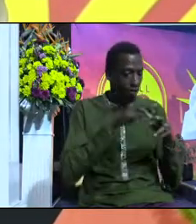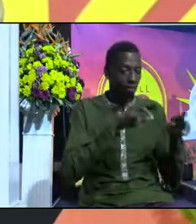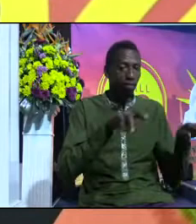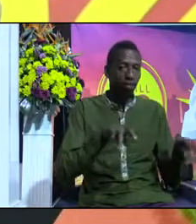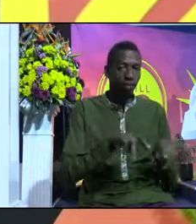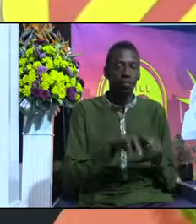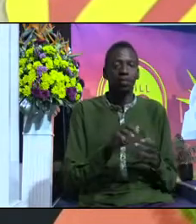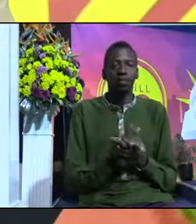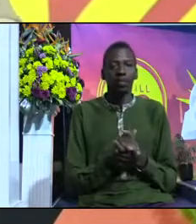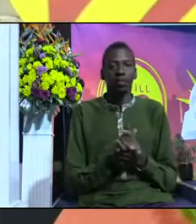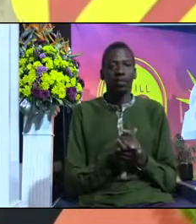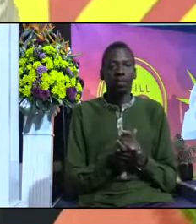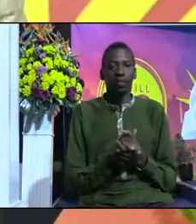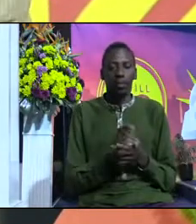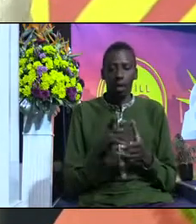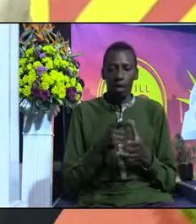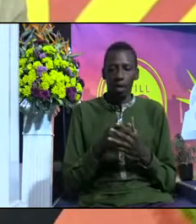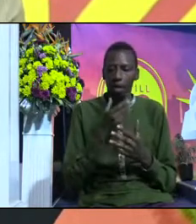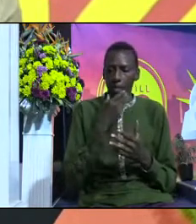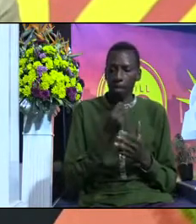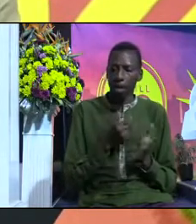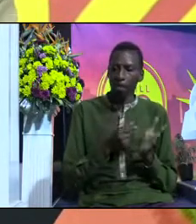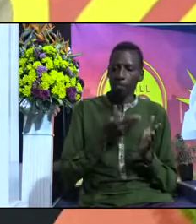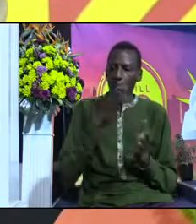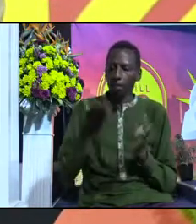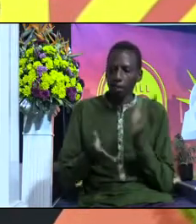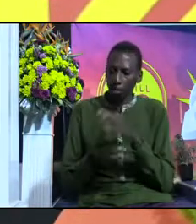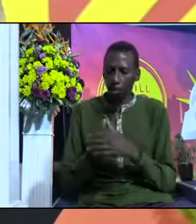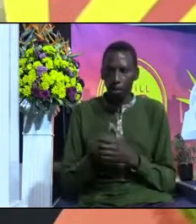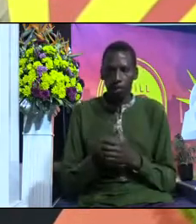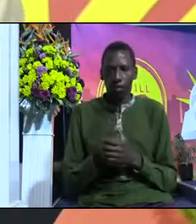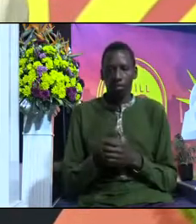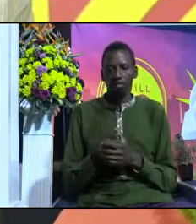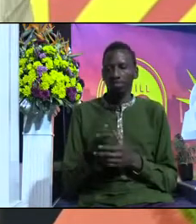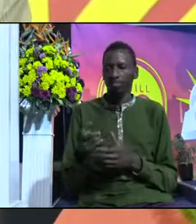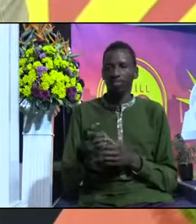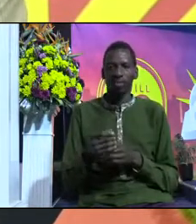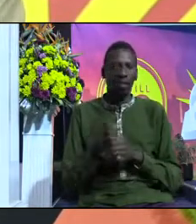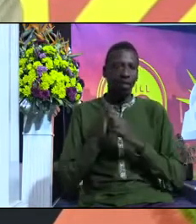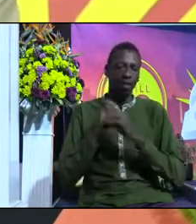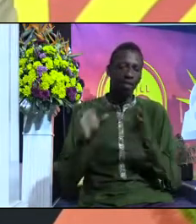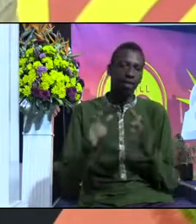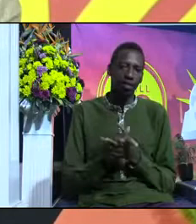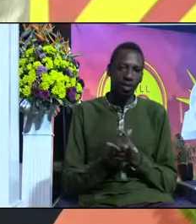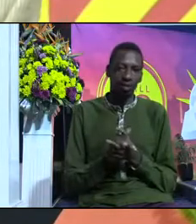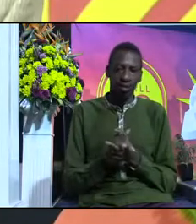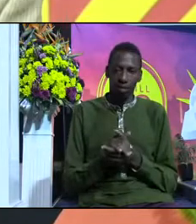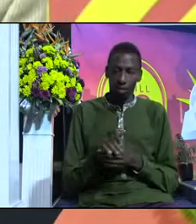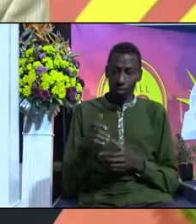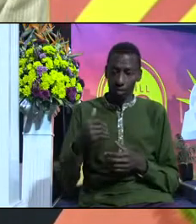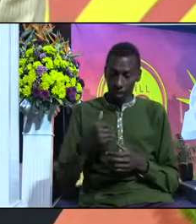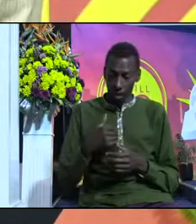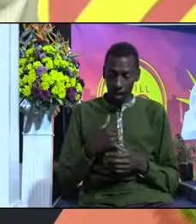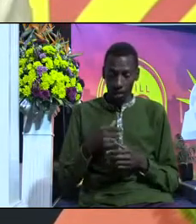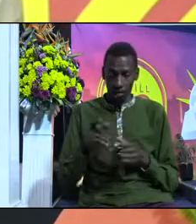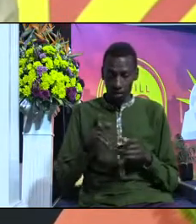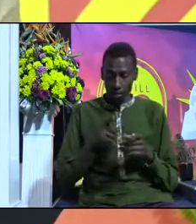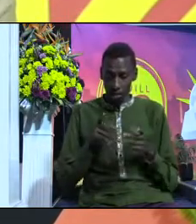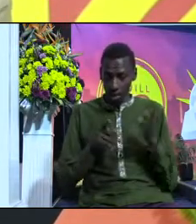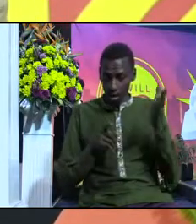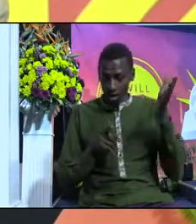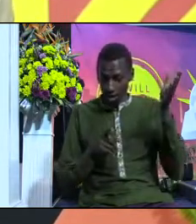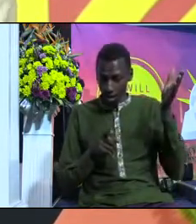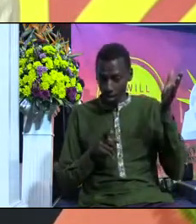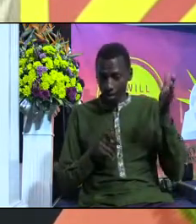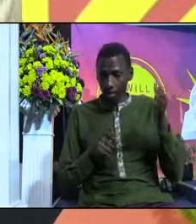Mm-hmm. Then he fires back. Hey, that ain't no thing. I got a girl down in the valley